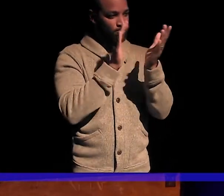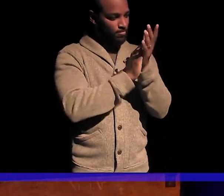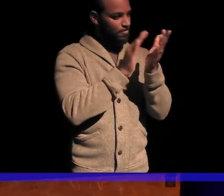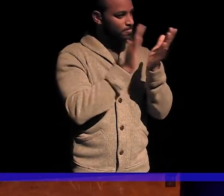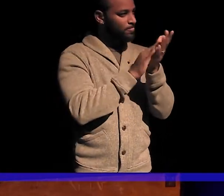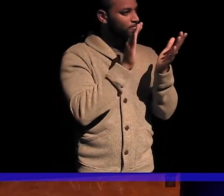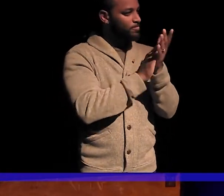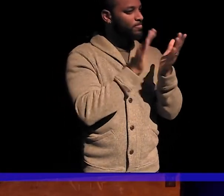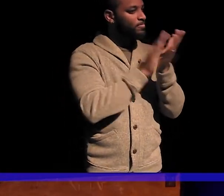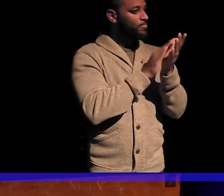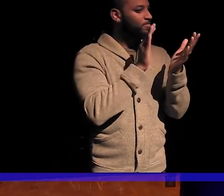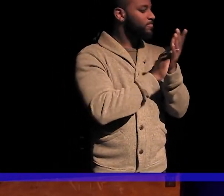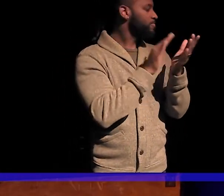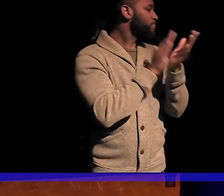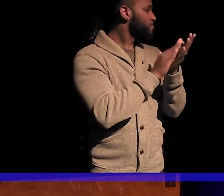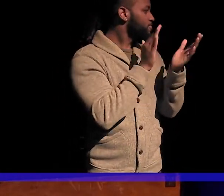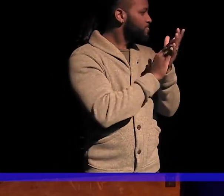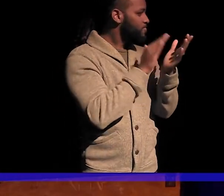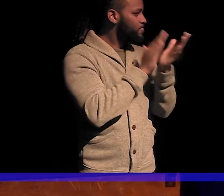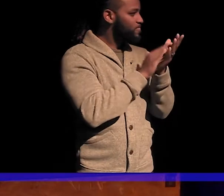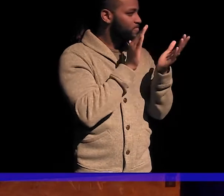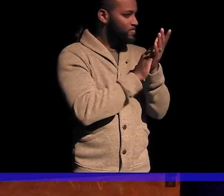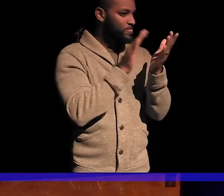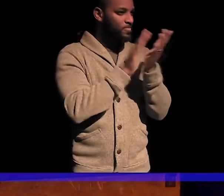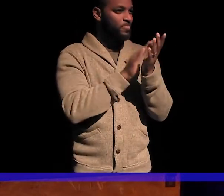Yeah, come on.